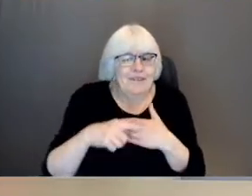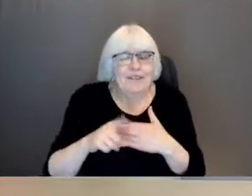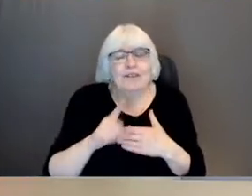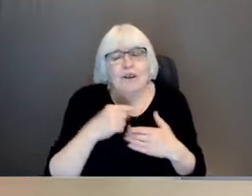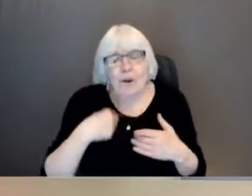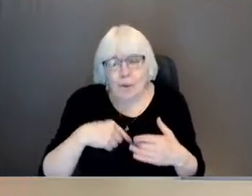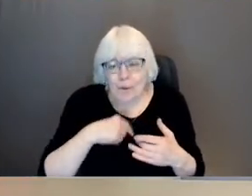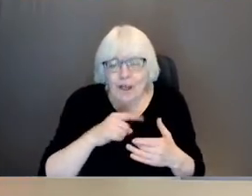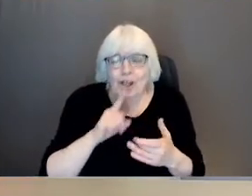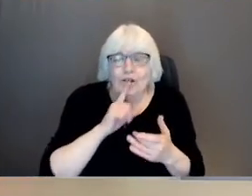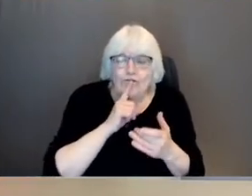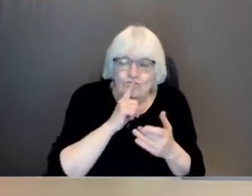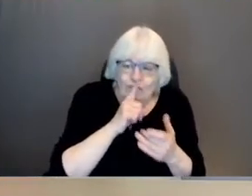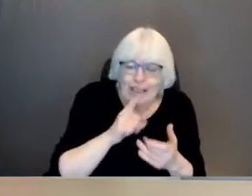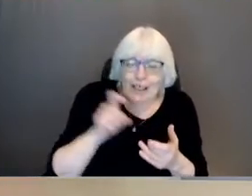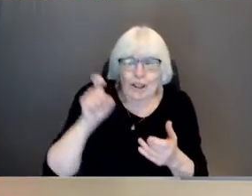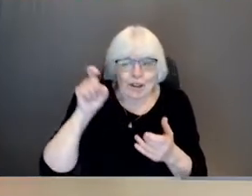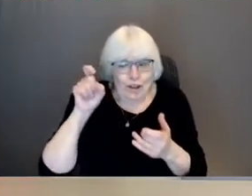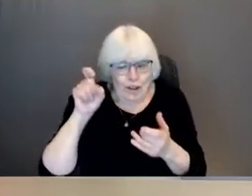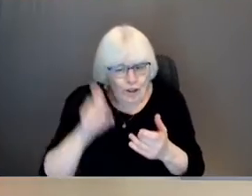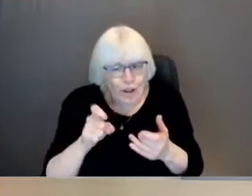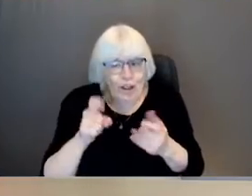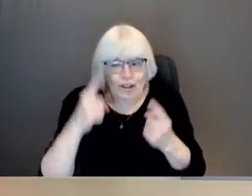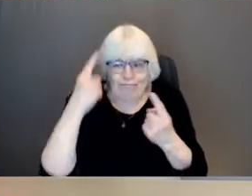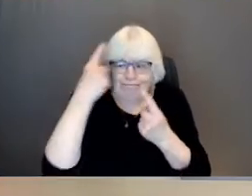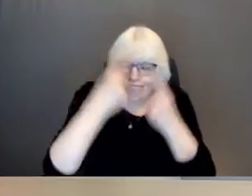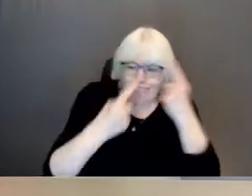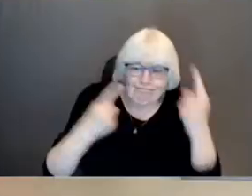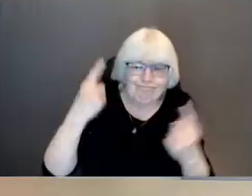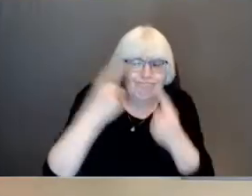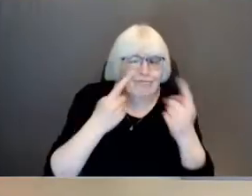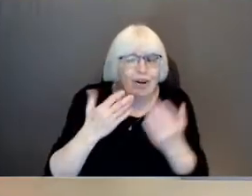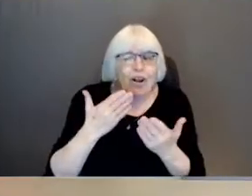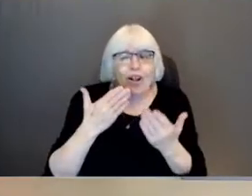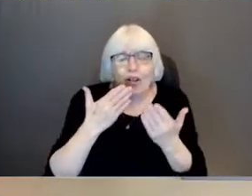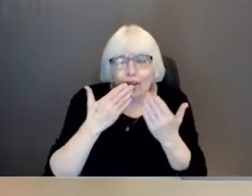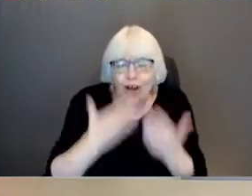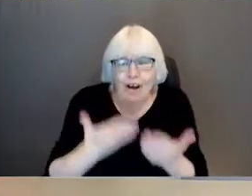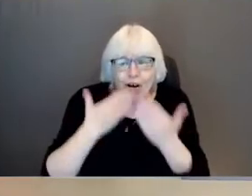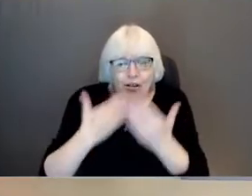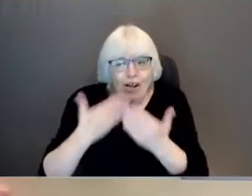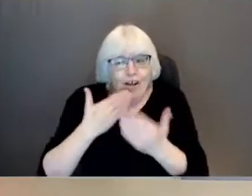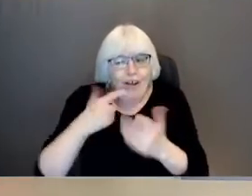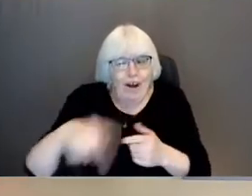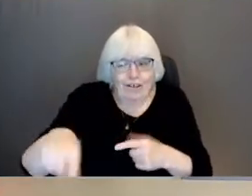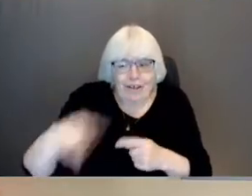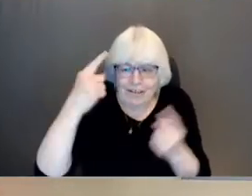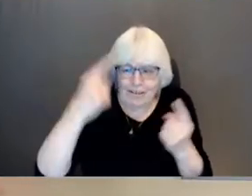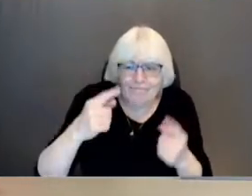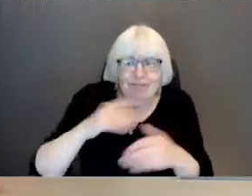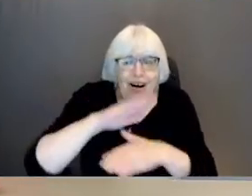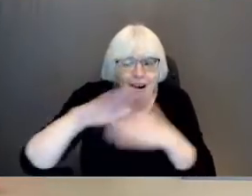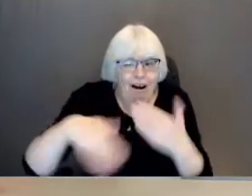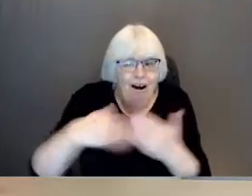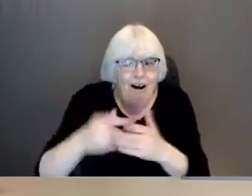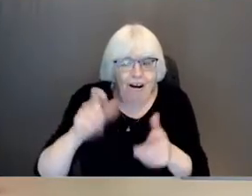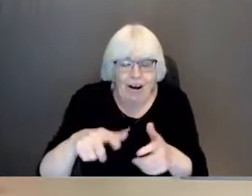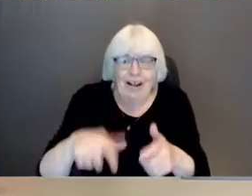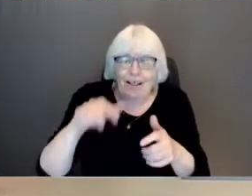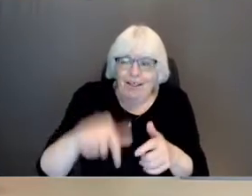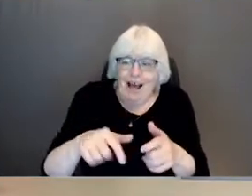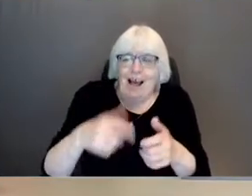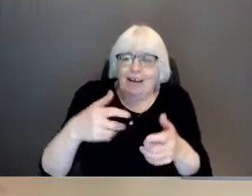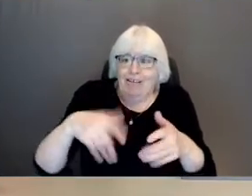who are working hard to manage this wave of COVID-19 and keeping Islanders safe. So as we end every time, as we continue